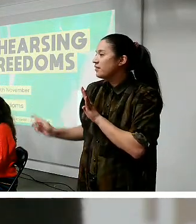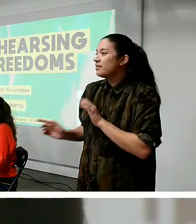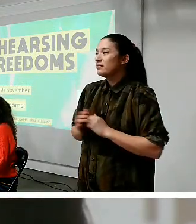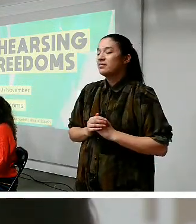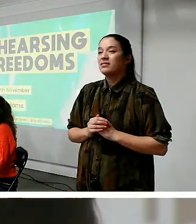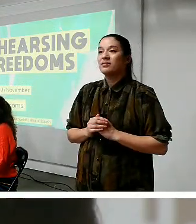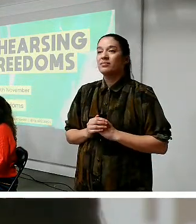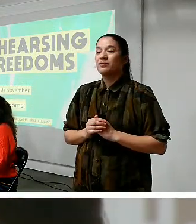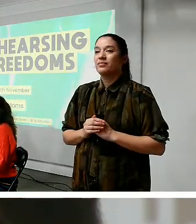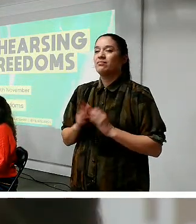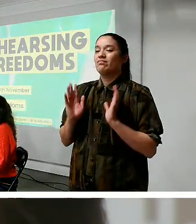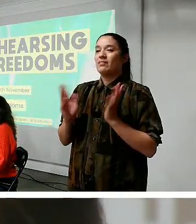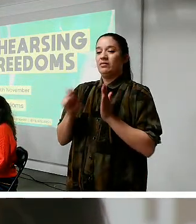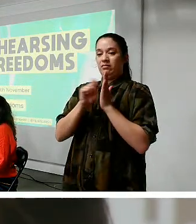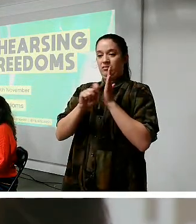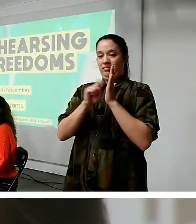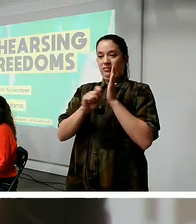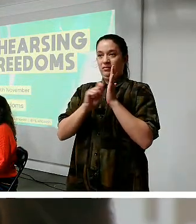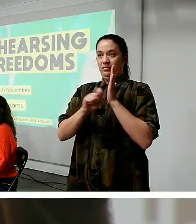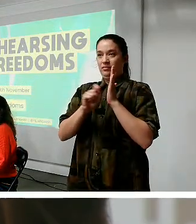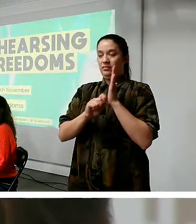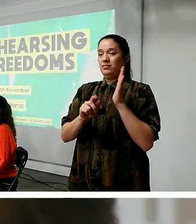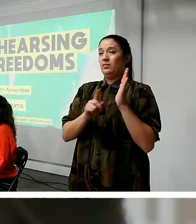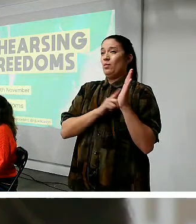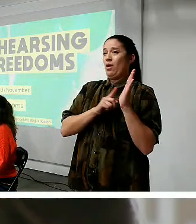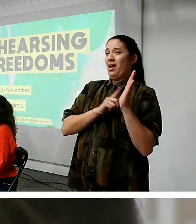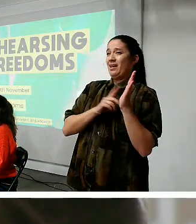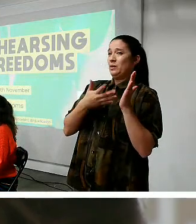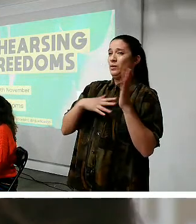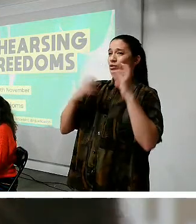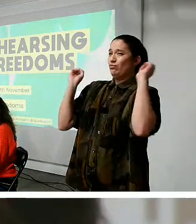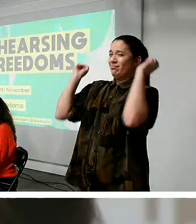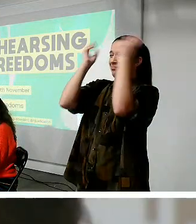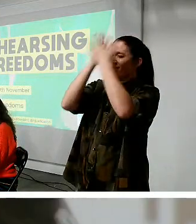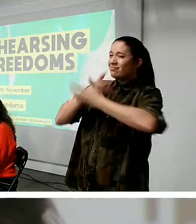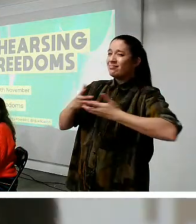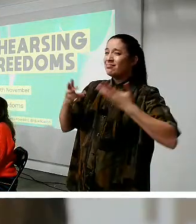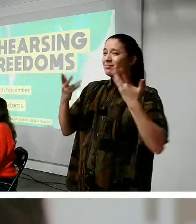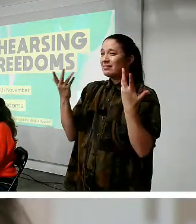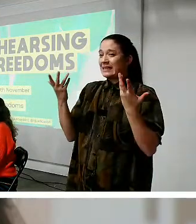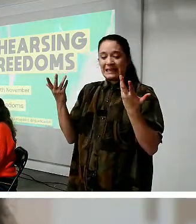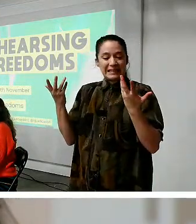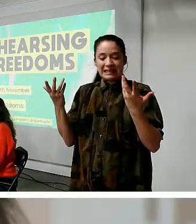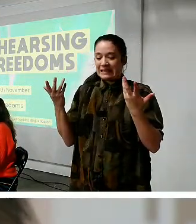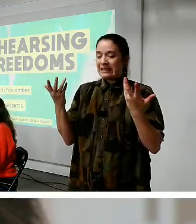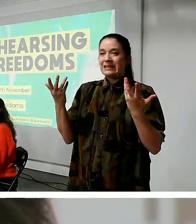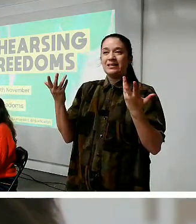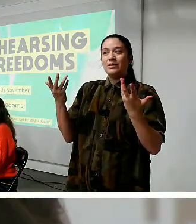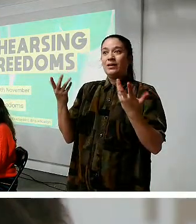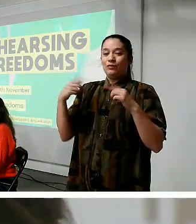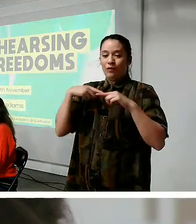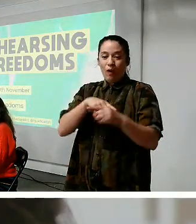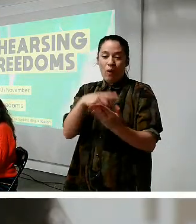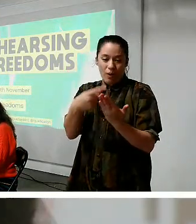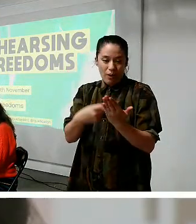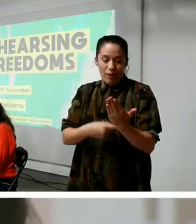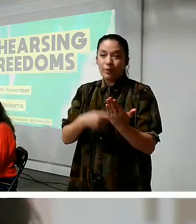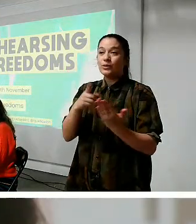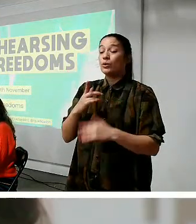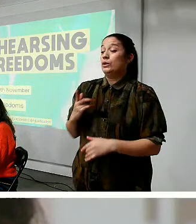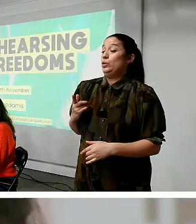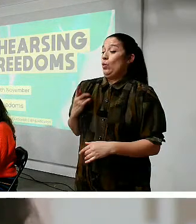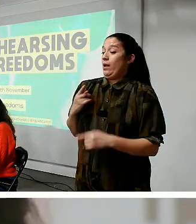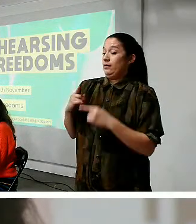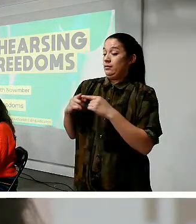I've had to write this down because I make these things sound so much more confusing if I do it off script. So if you want to go to the